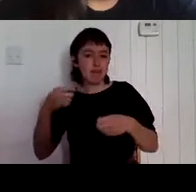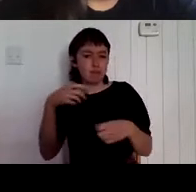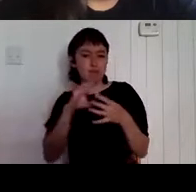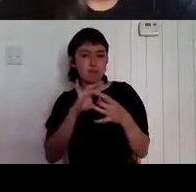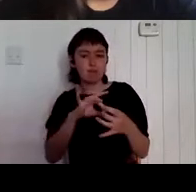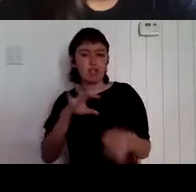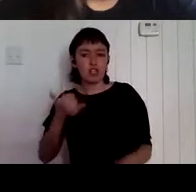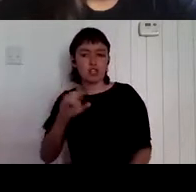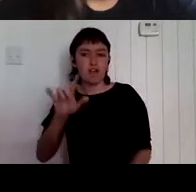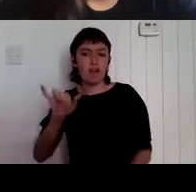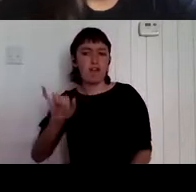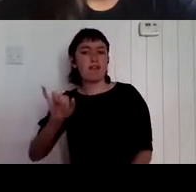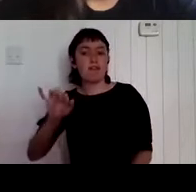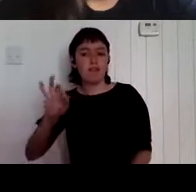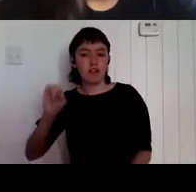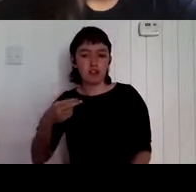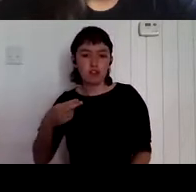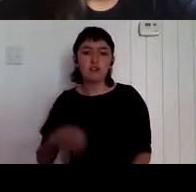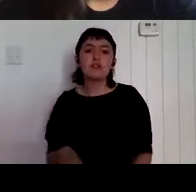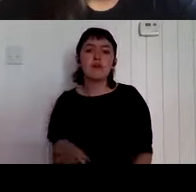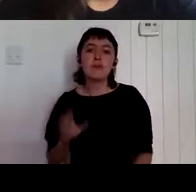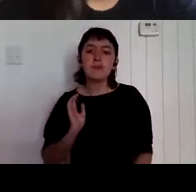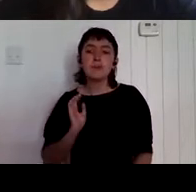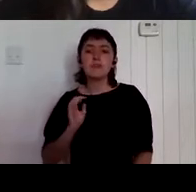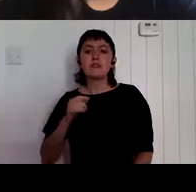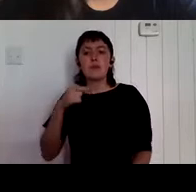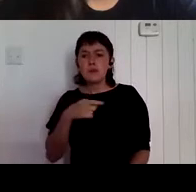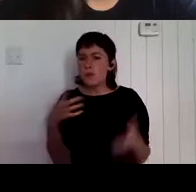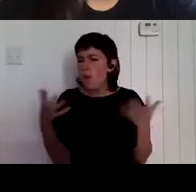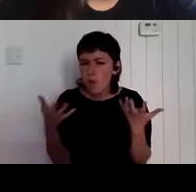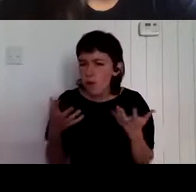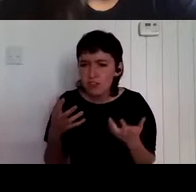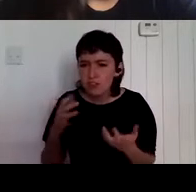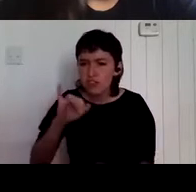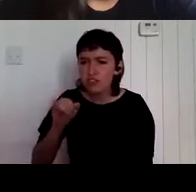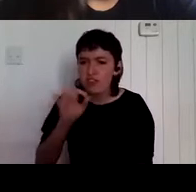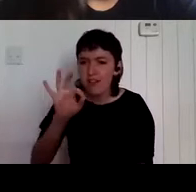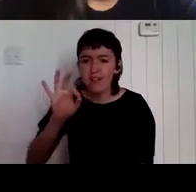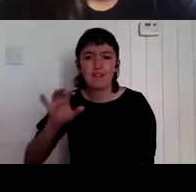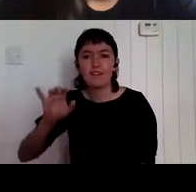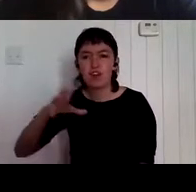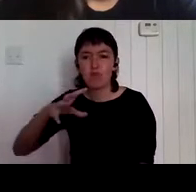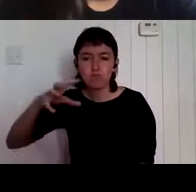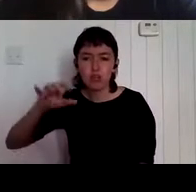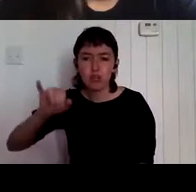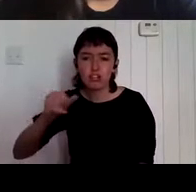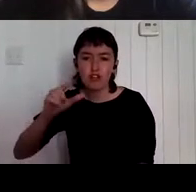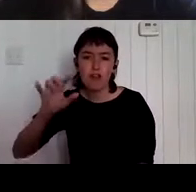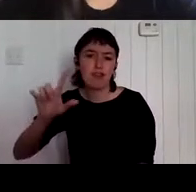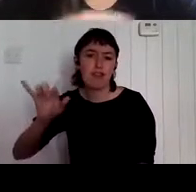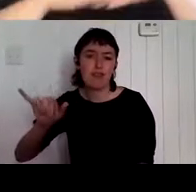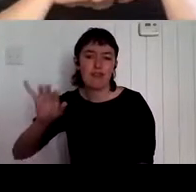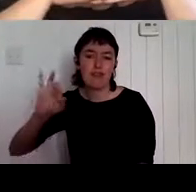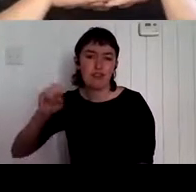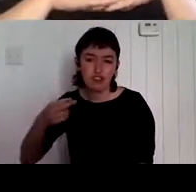as well as giving you a basis of like, what is a jellyfish? And there we go. That's what we're going to start with. What